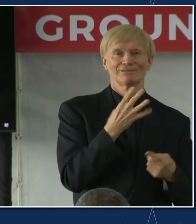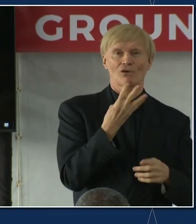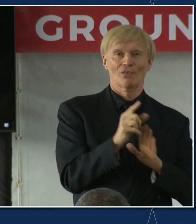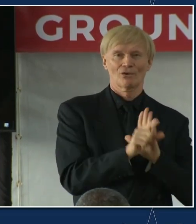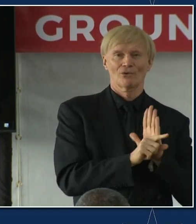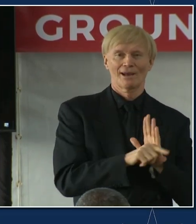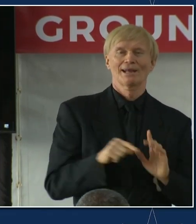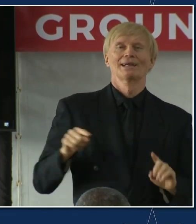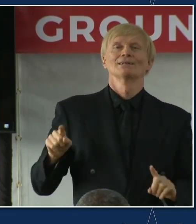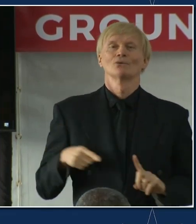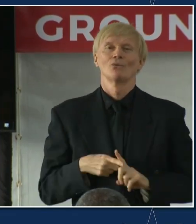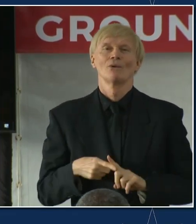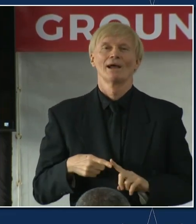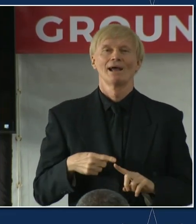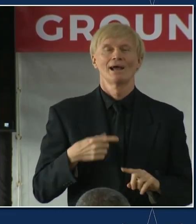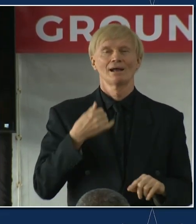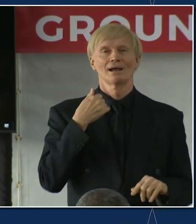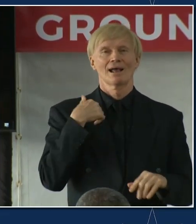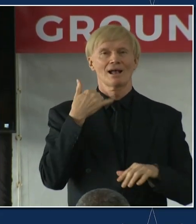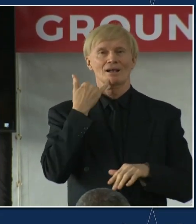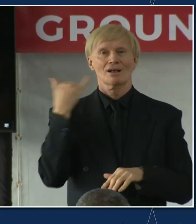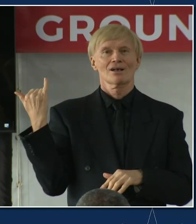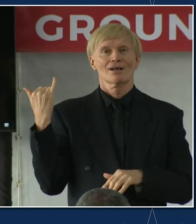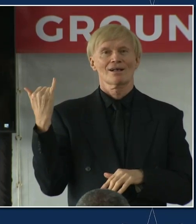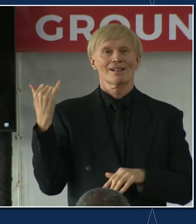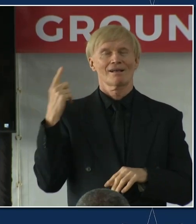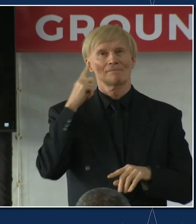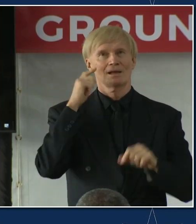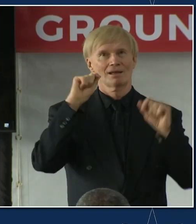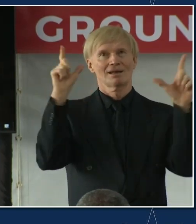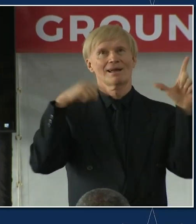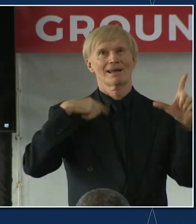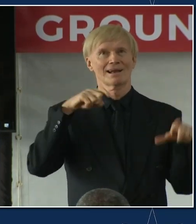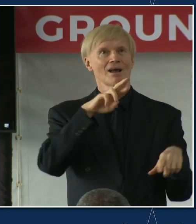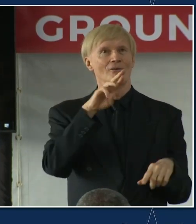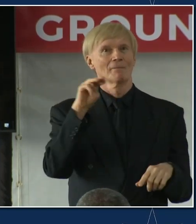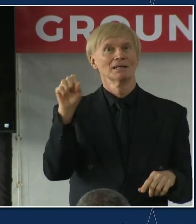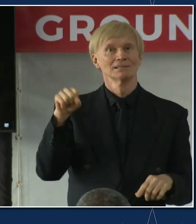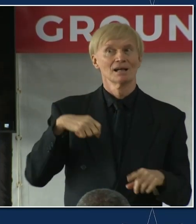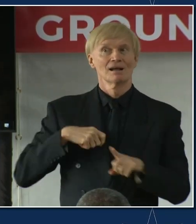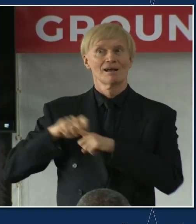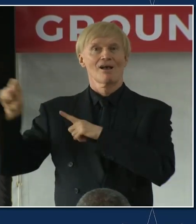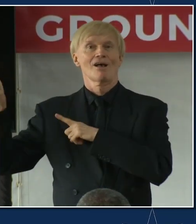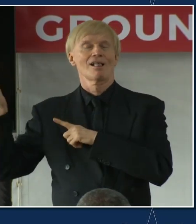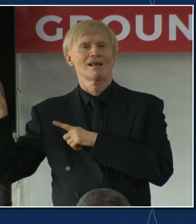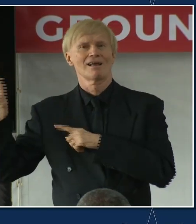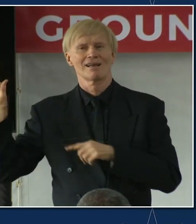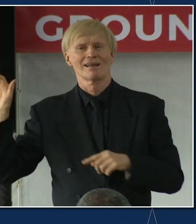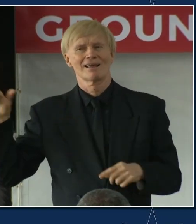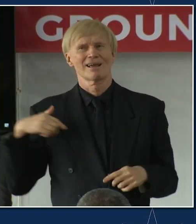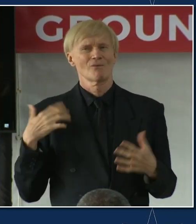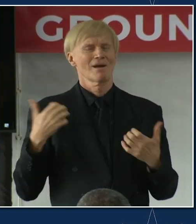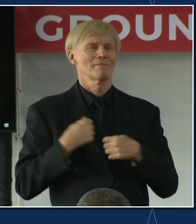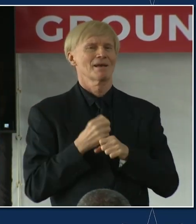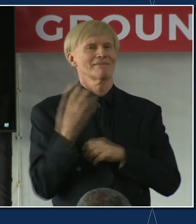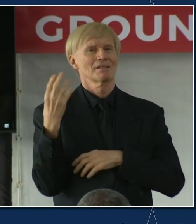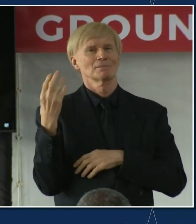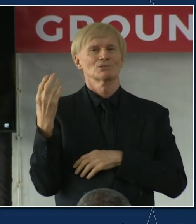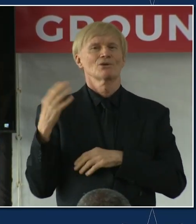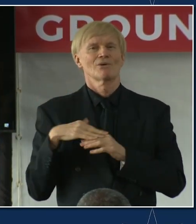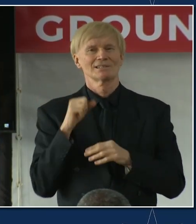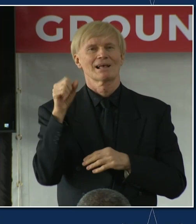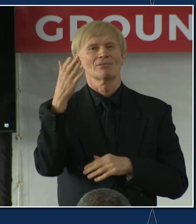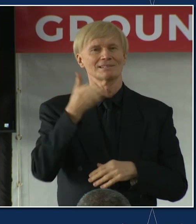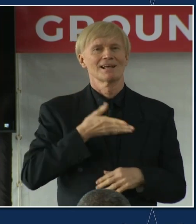called when I had the idea for Regal Mile Studios. I told her, I want to build a film studio on the south side